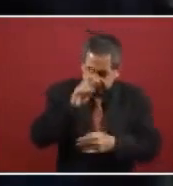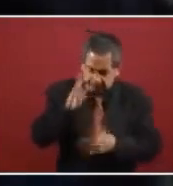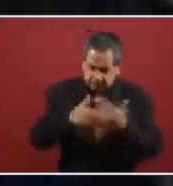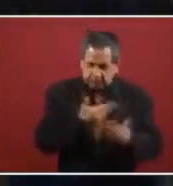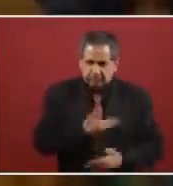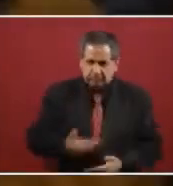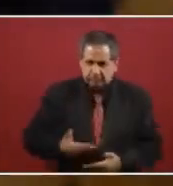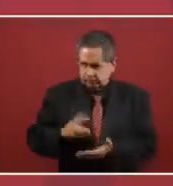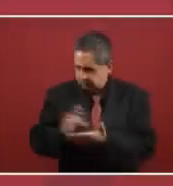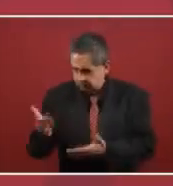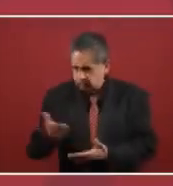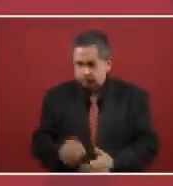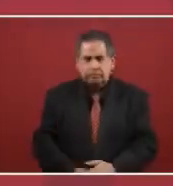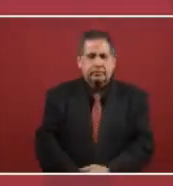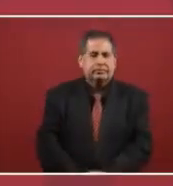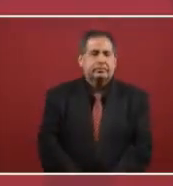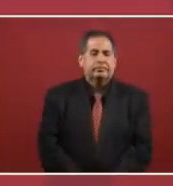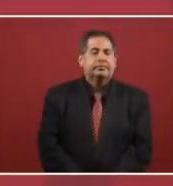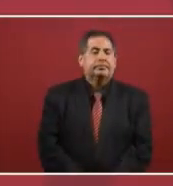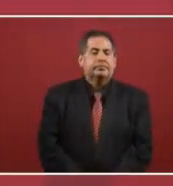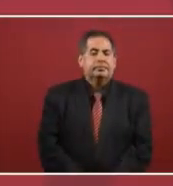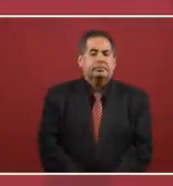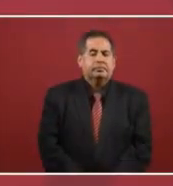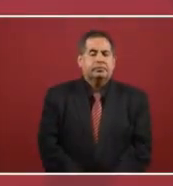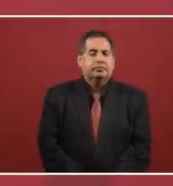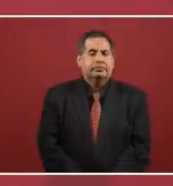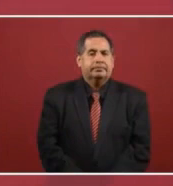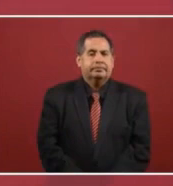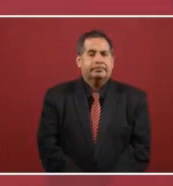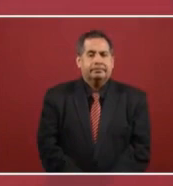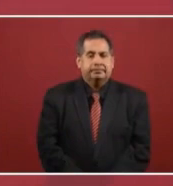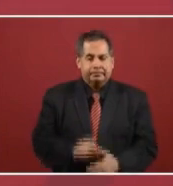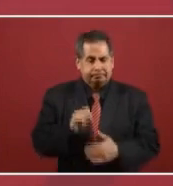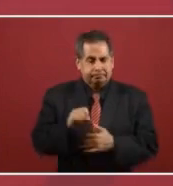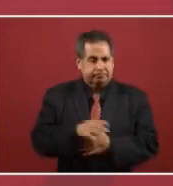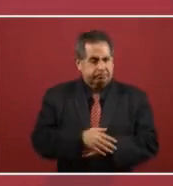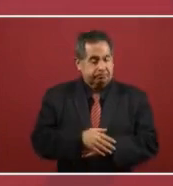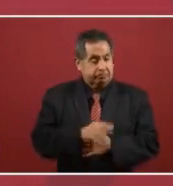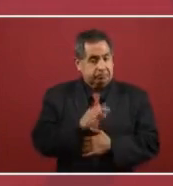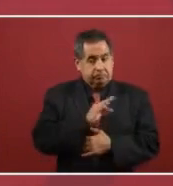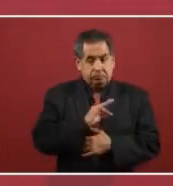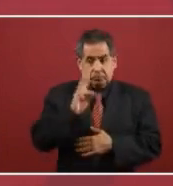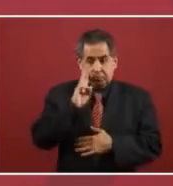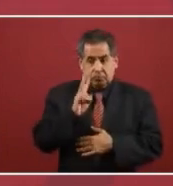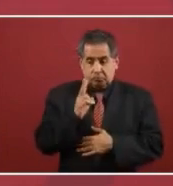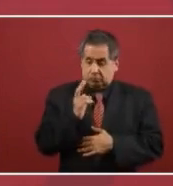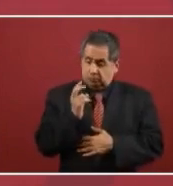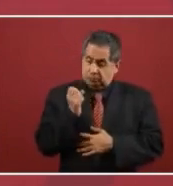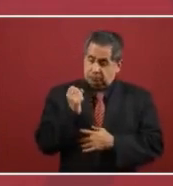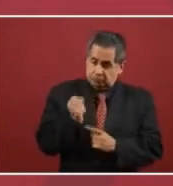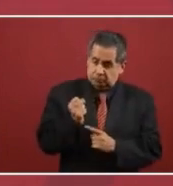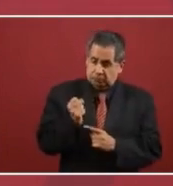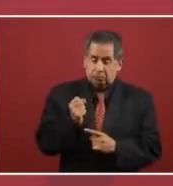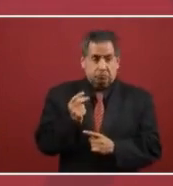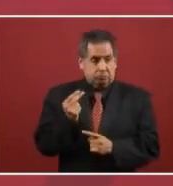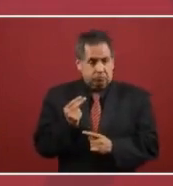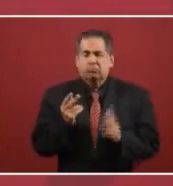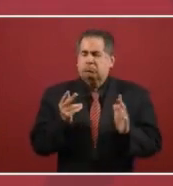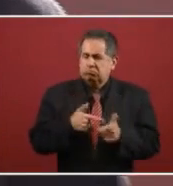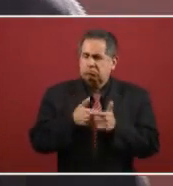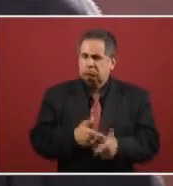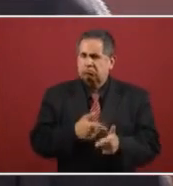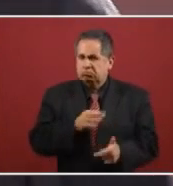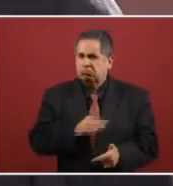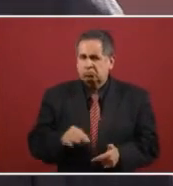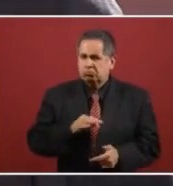presidente. Gracias. strong and two for two. Todo lo firme que sea necesario y All también as firm as